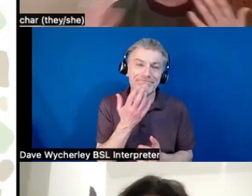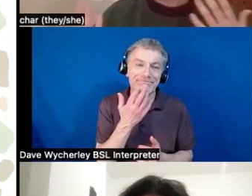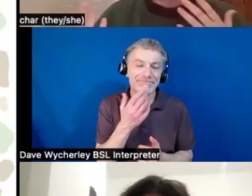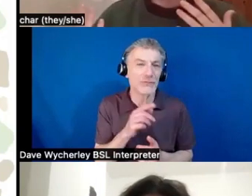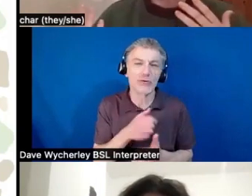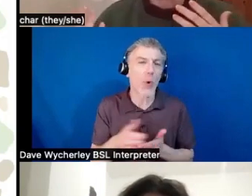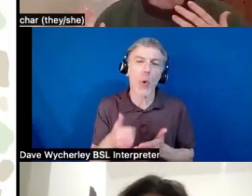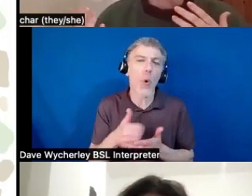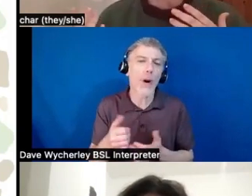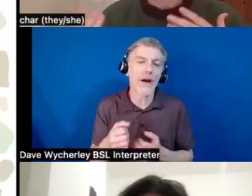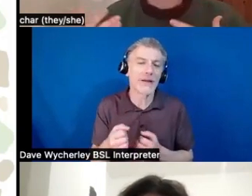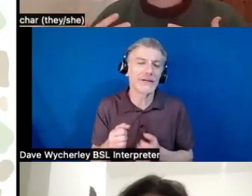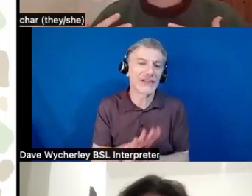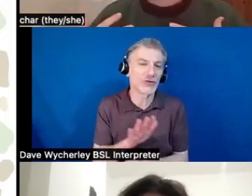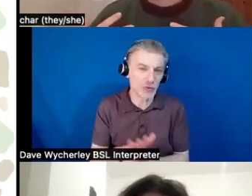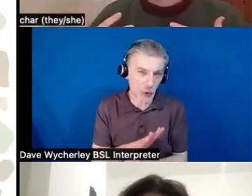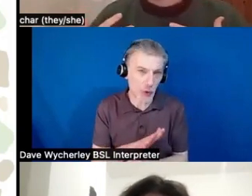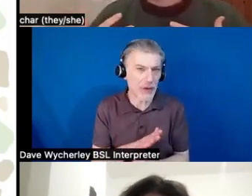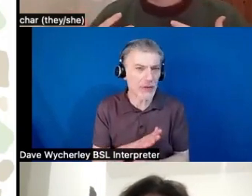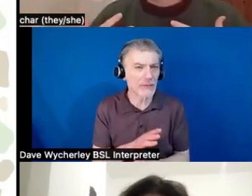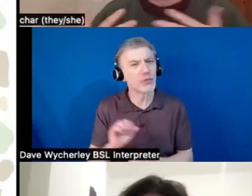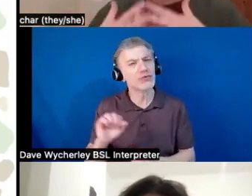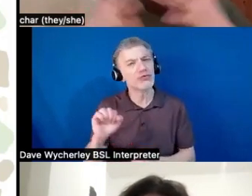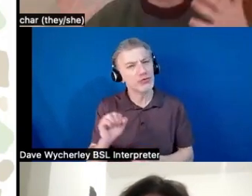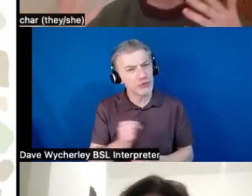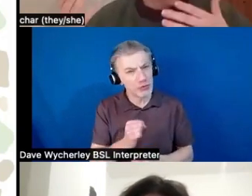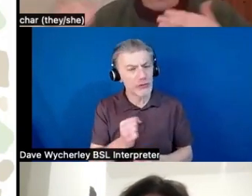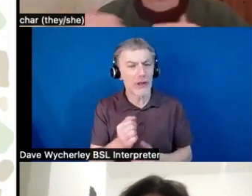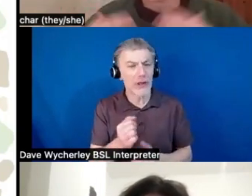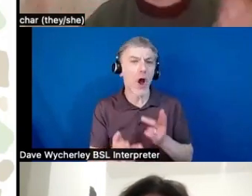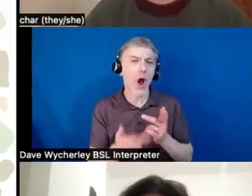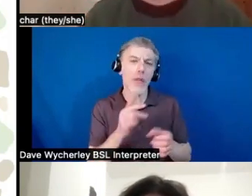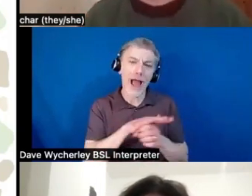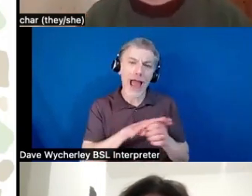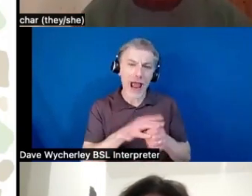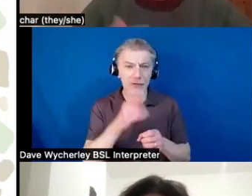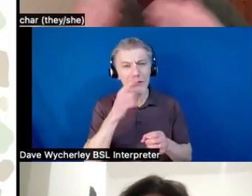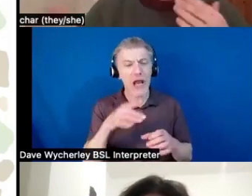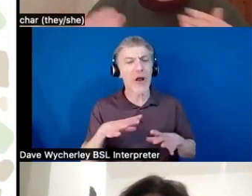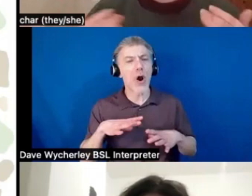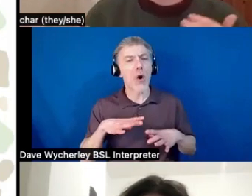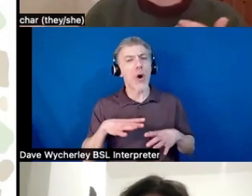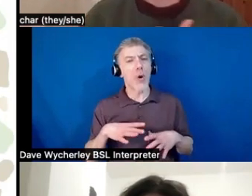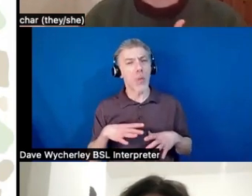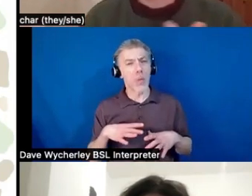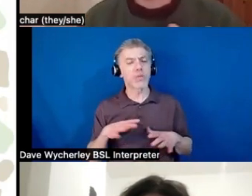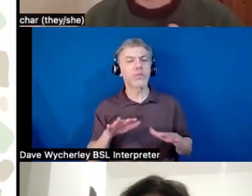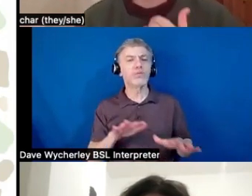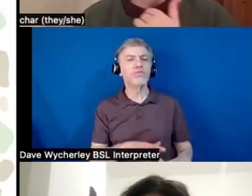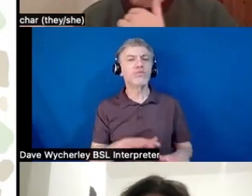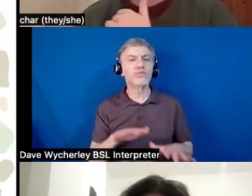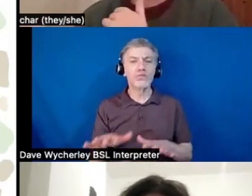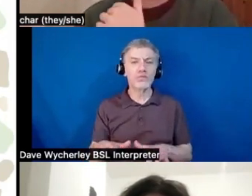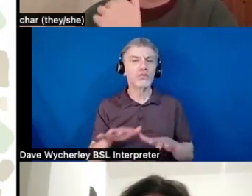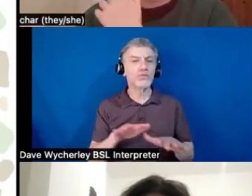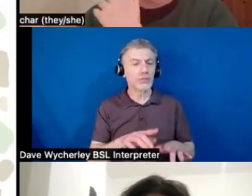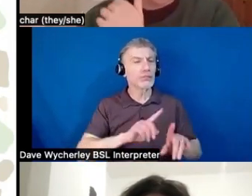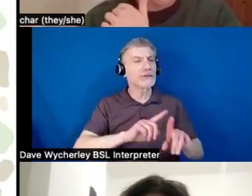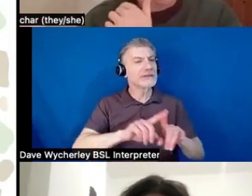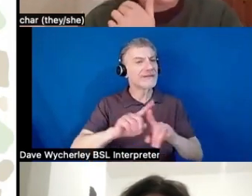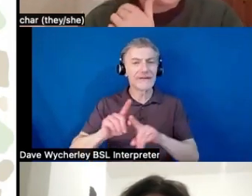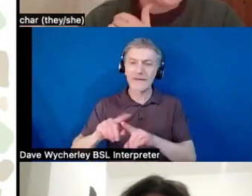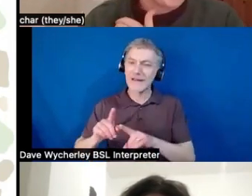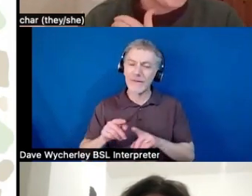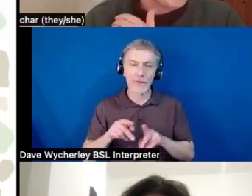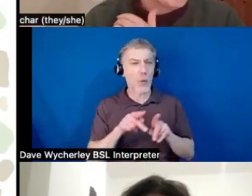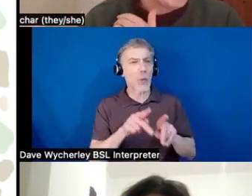kind of formal innovations and comments to be made about the wider ways that we work. I think we